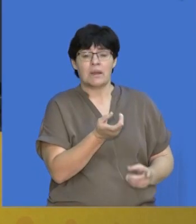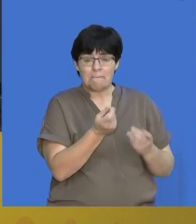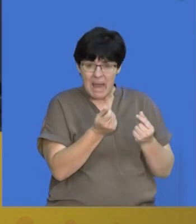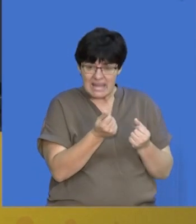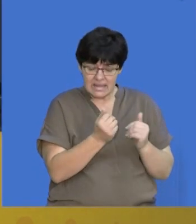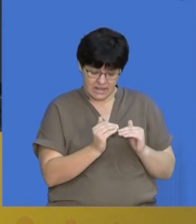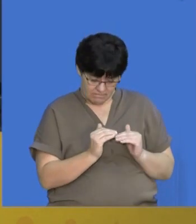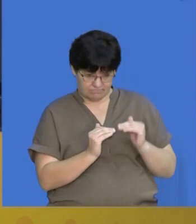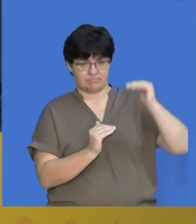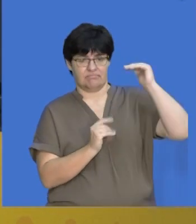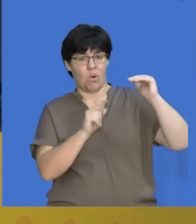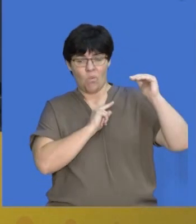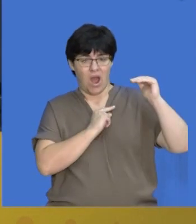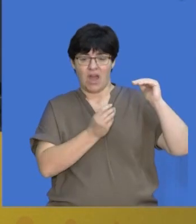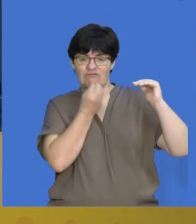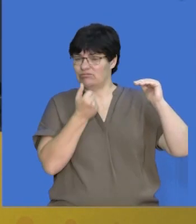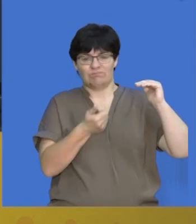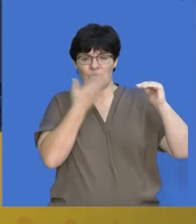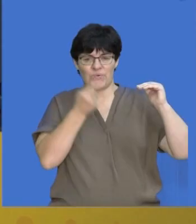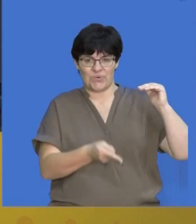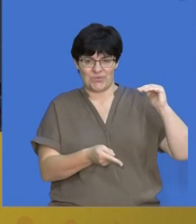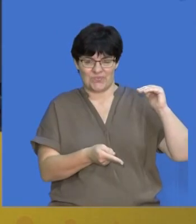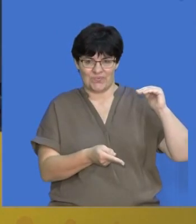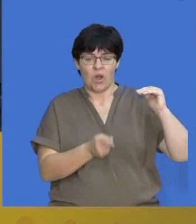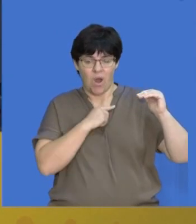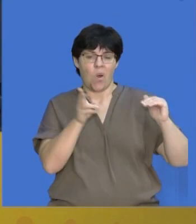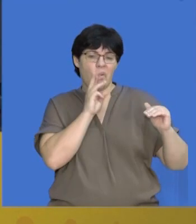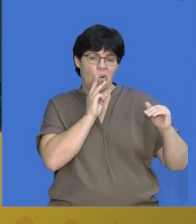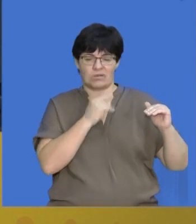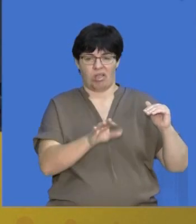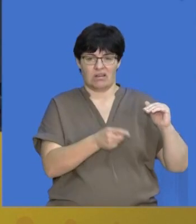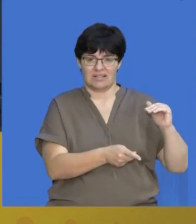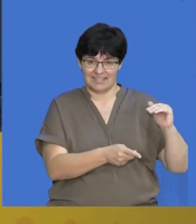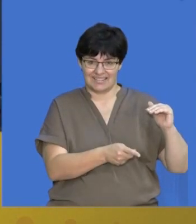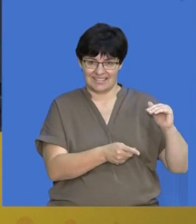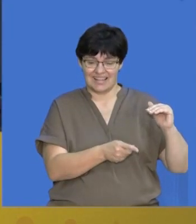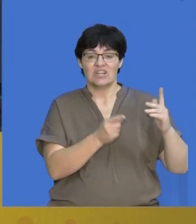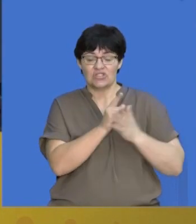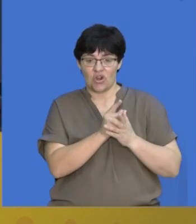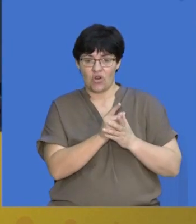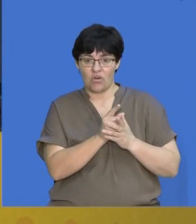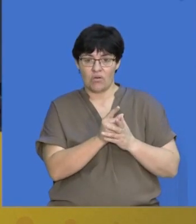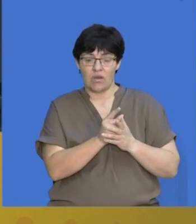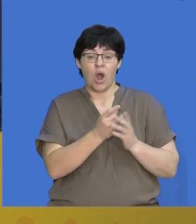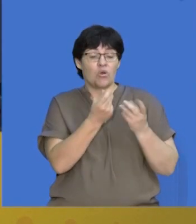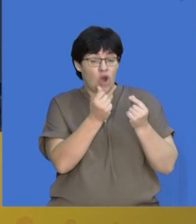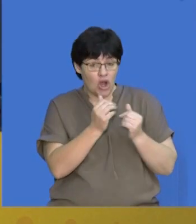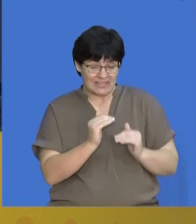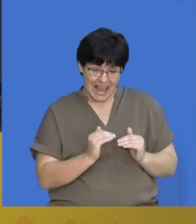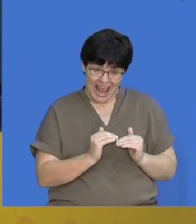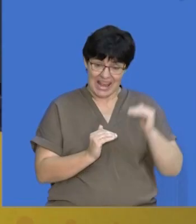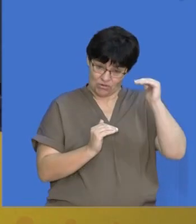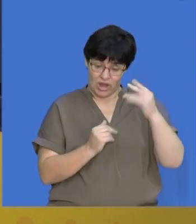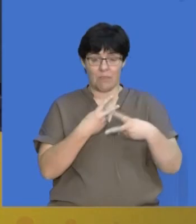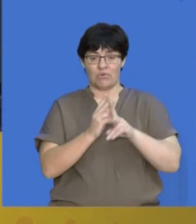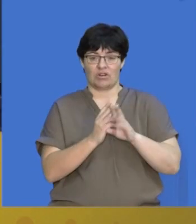wouldn't it? So my responses need to be designed according to increasing costs. Notice your